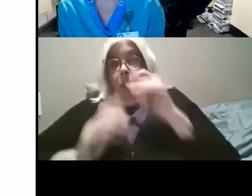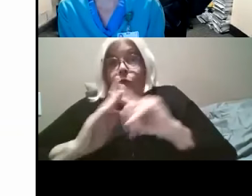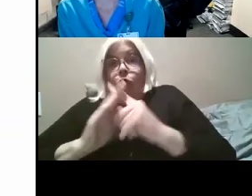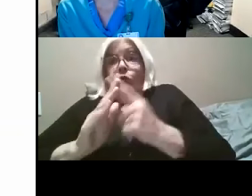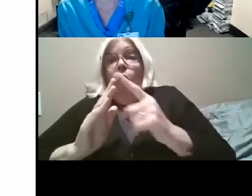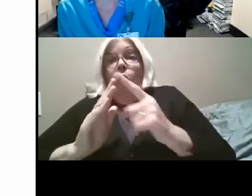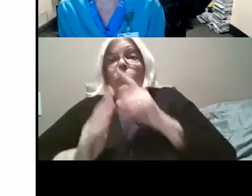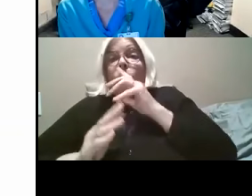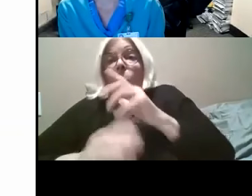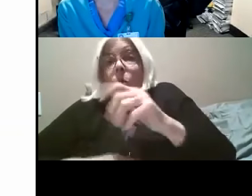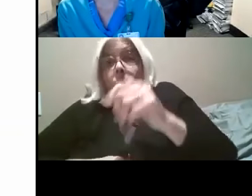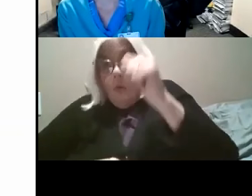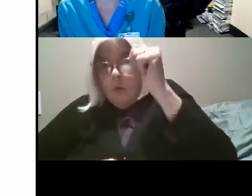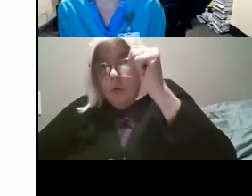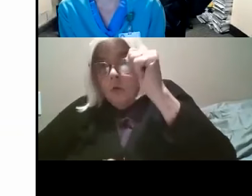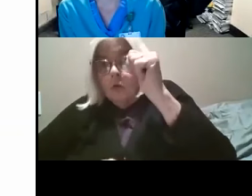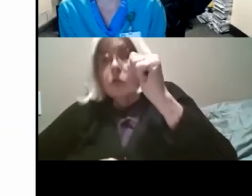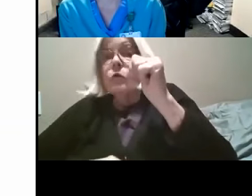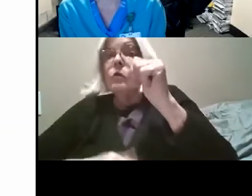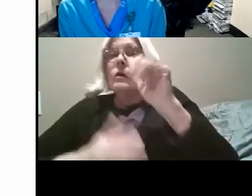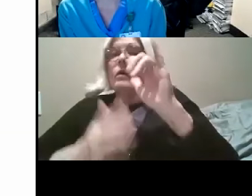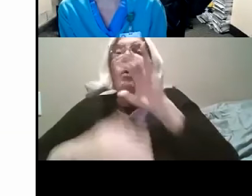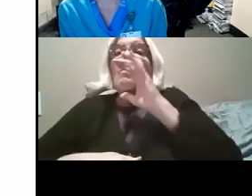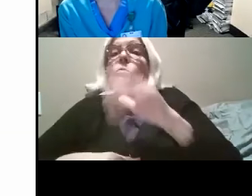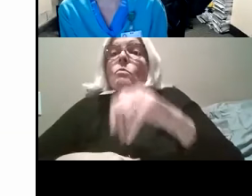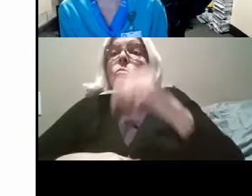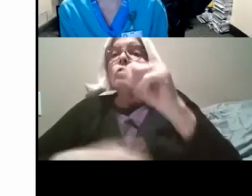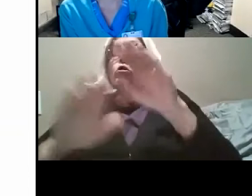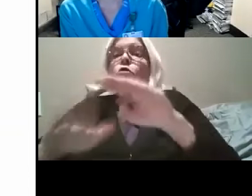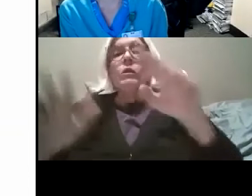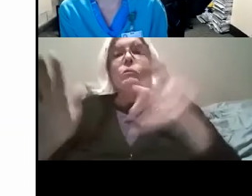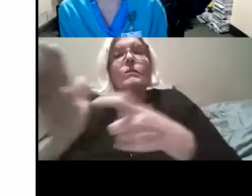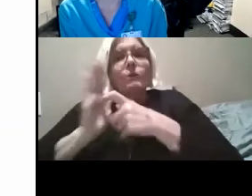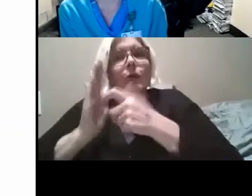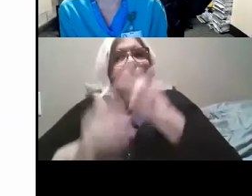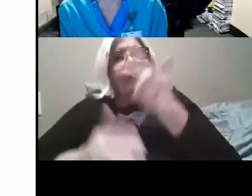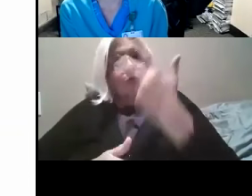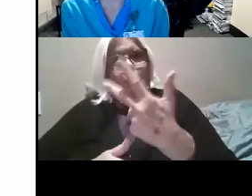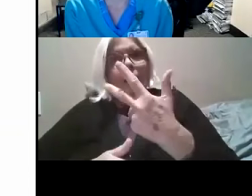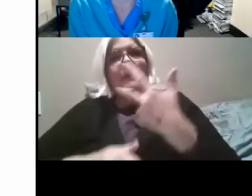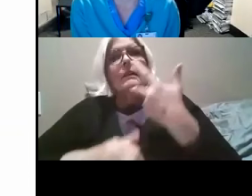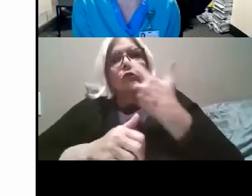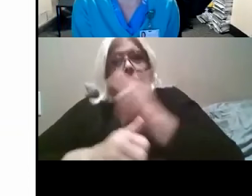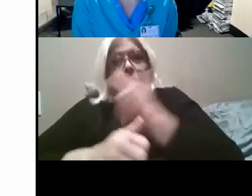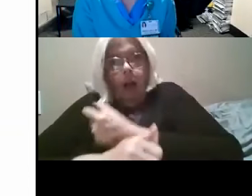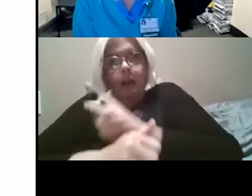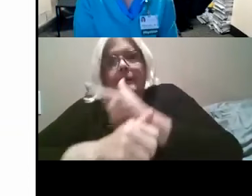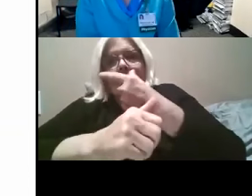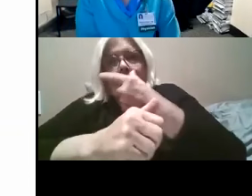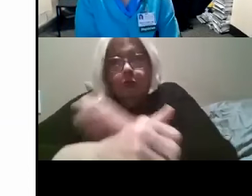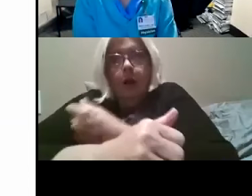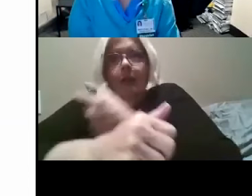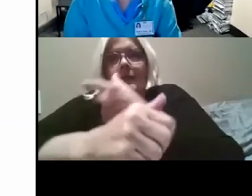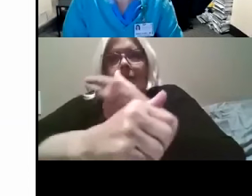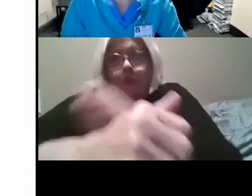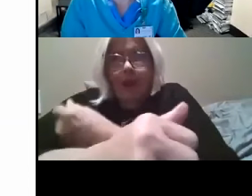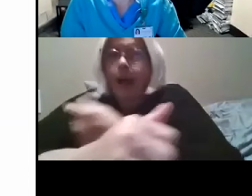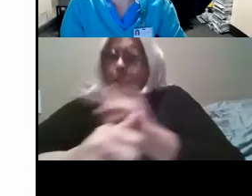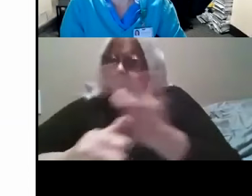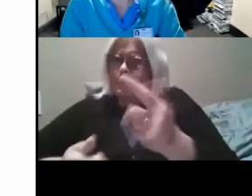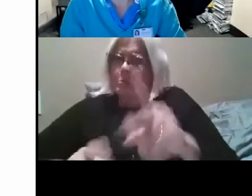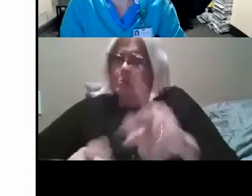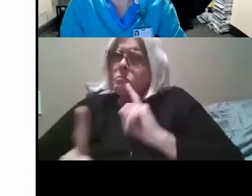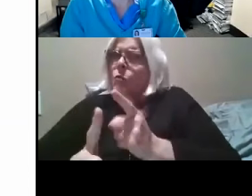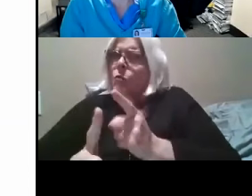not aggressively, but it just mounts a better and faster immune response. So we can get a better immune response with a